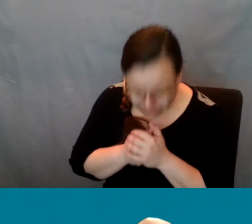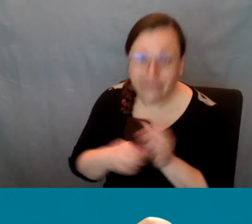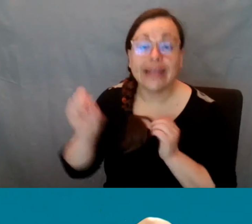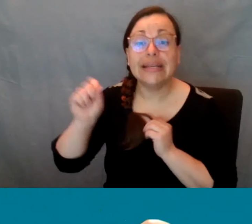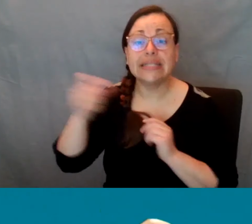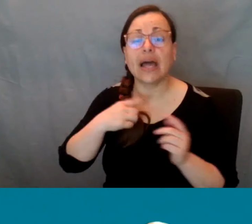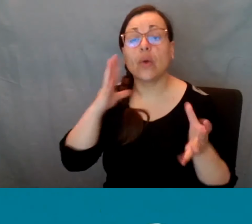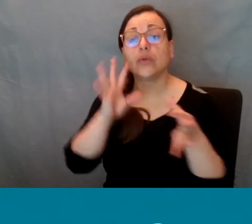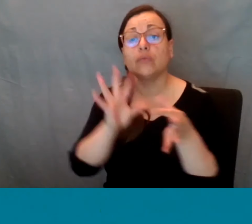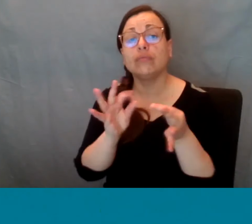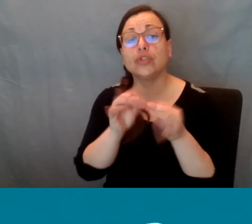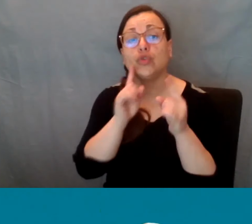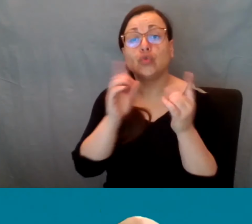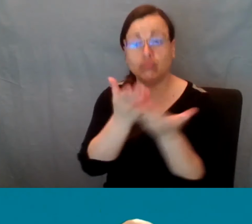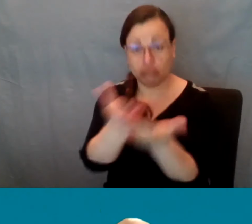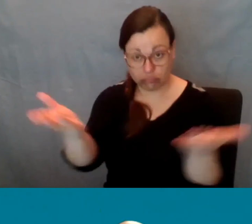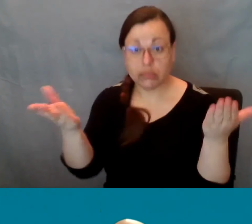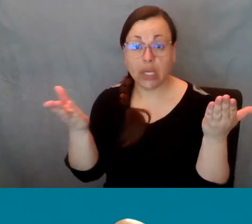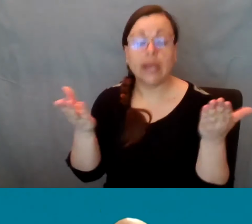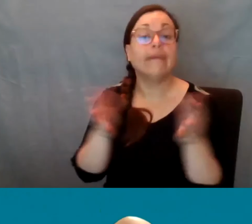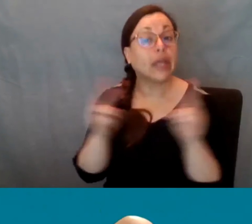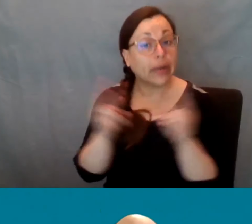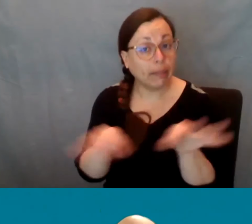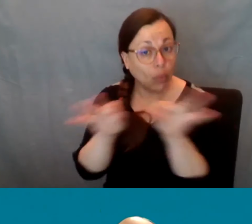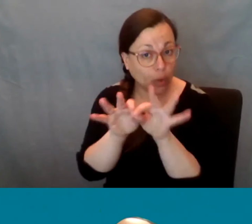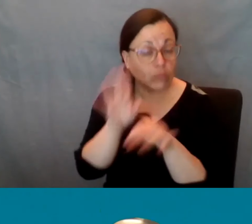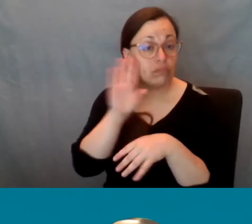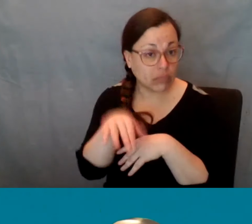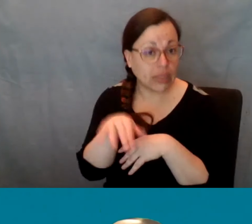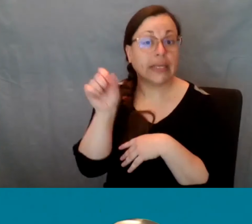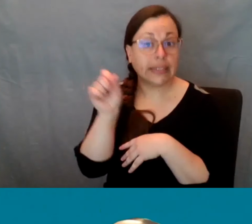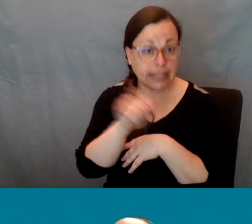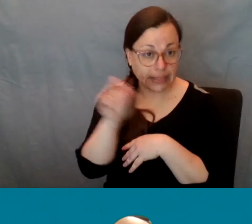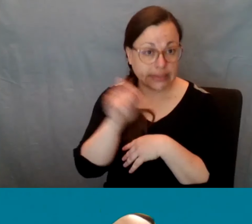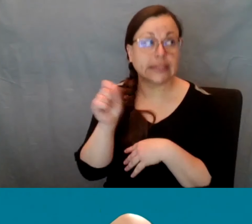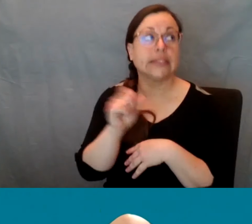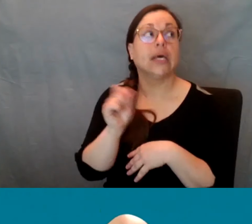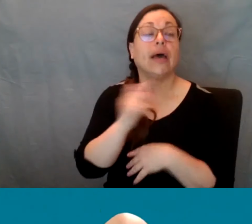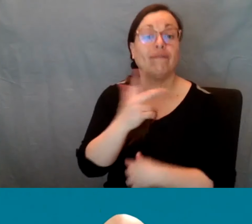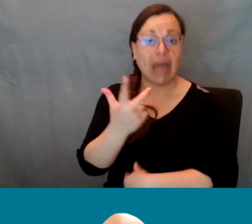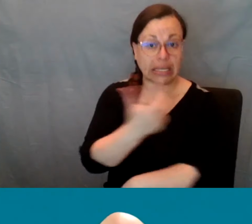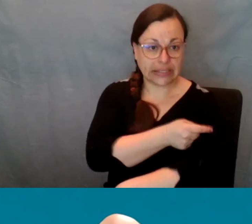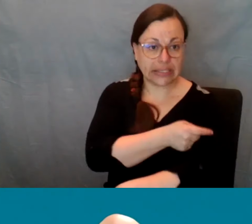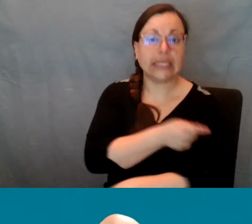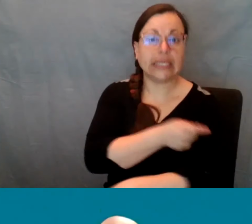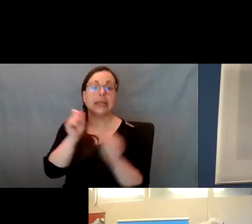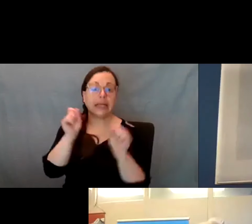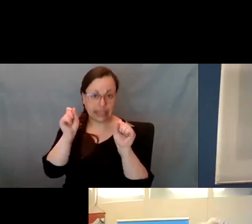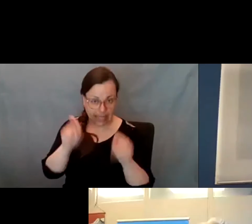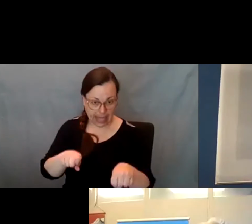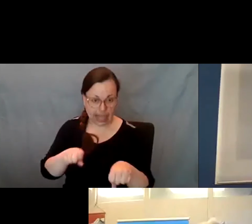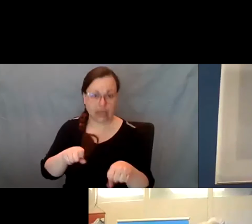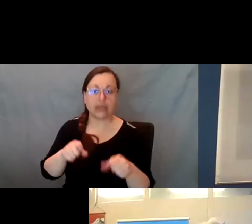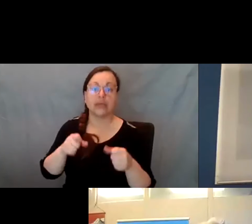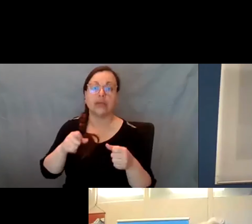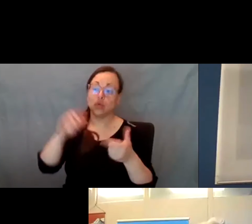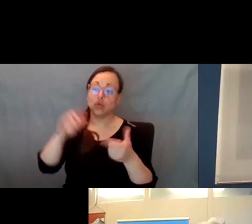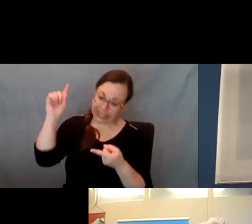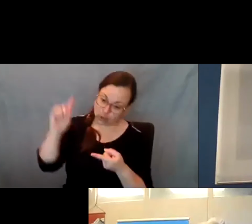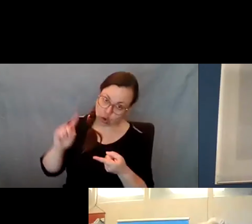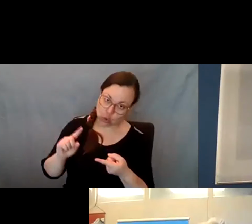important to understand if the vaccines have an effect on transmission, you should be aware that not all vaccines we use